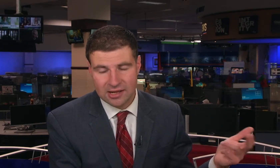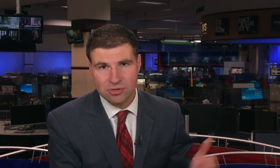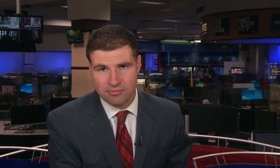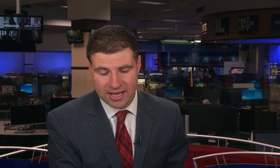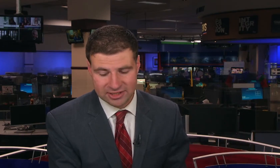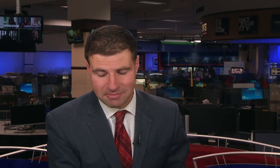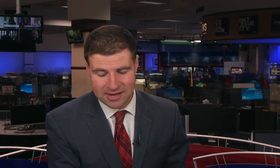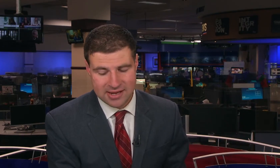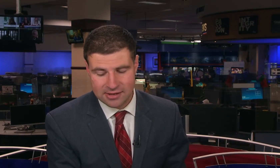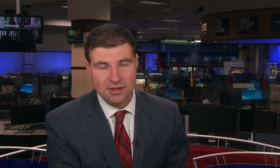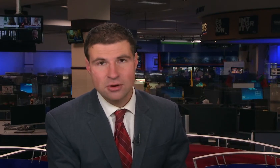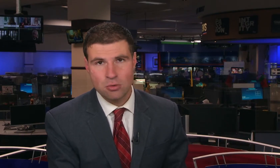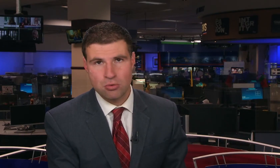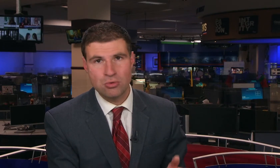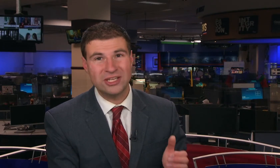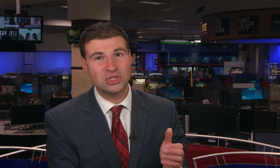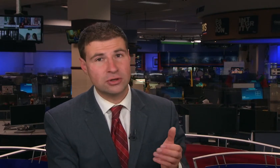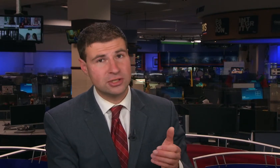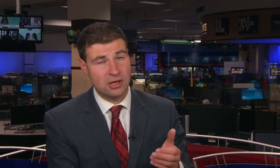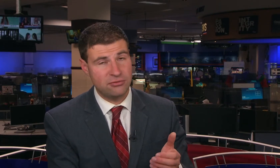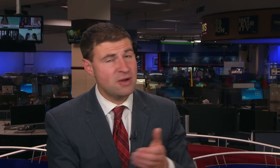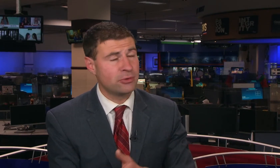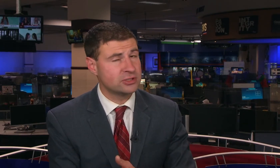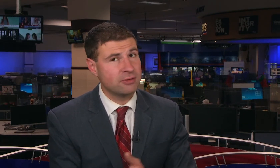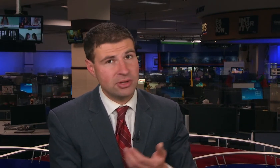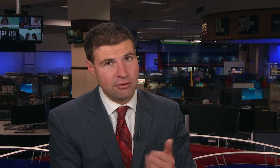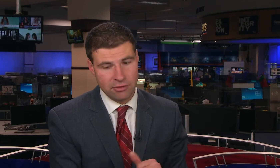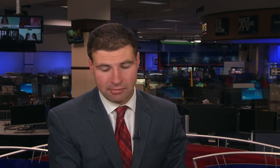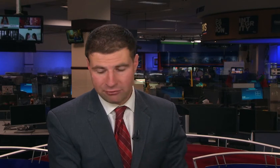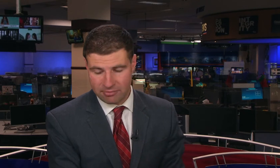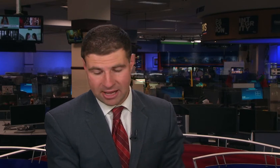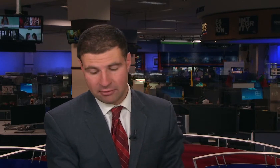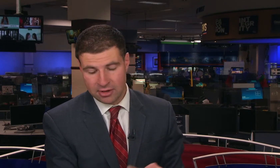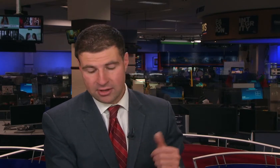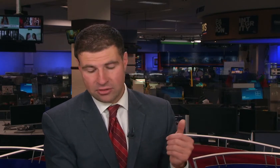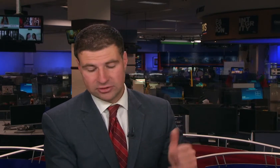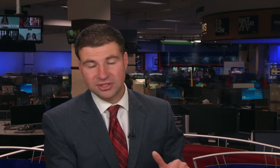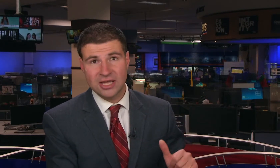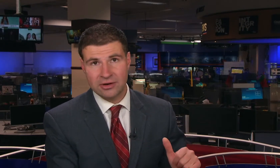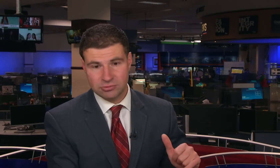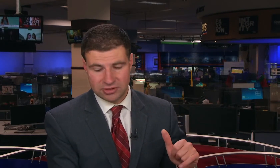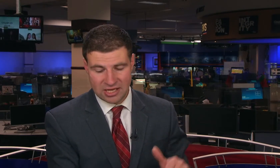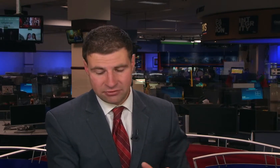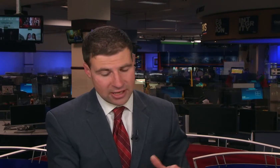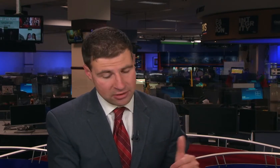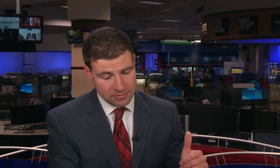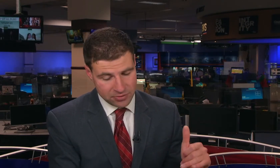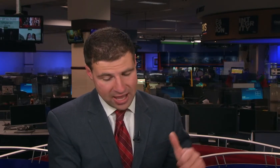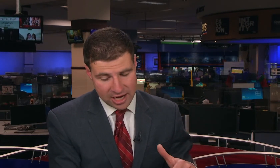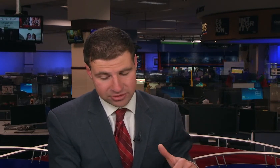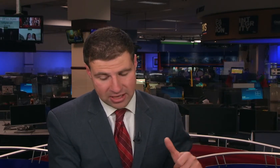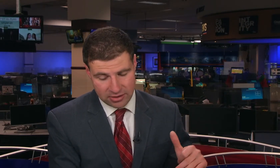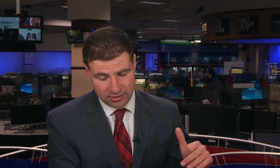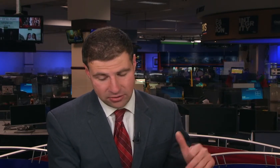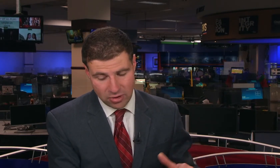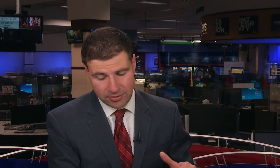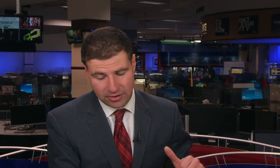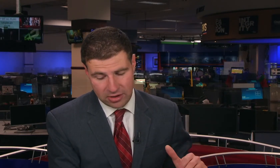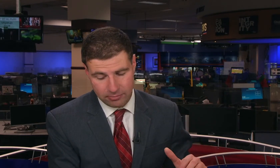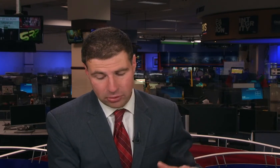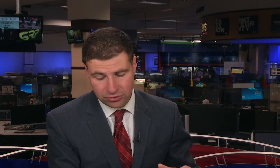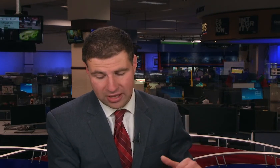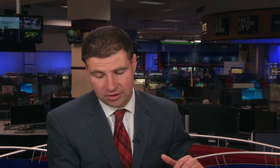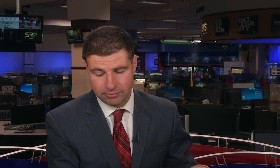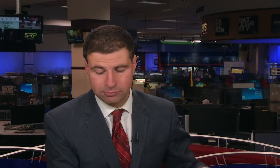or extending their mask mandate through the start of February, so that'd be over a month from now. Those 6 counties were Denver County, Adams County,